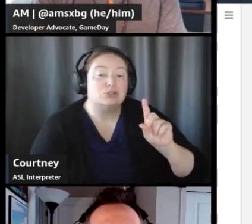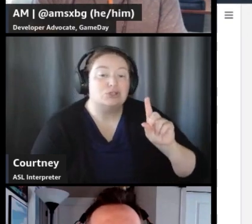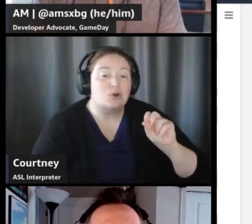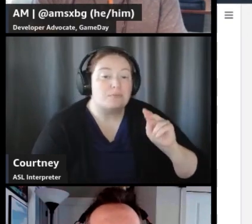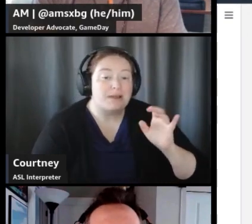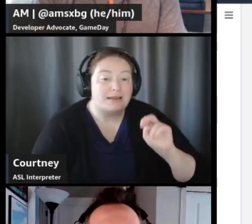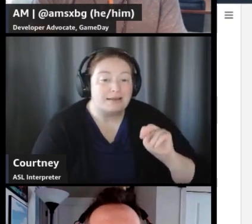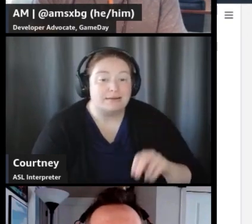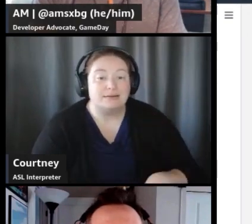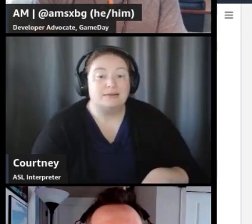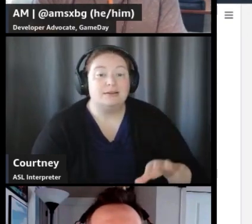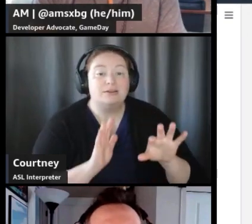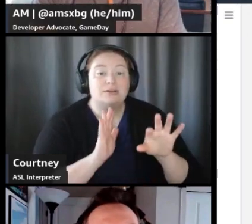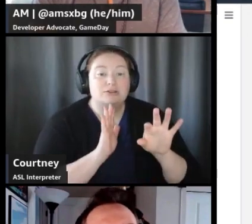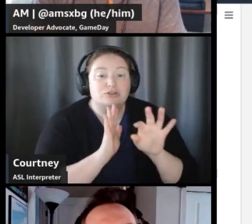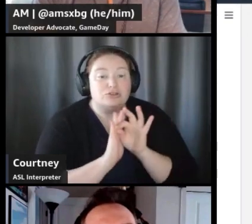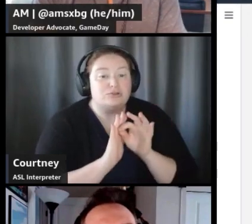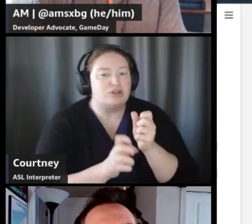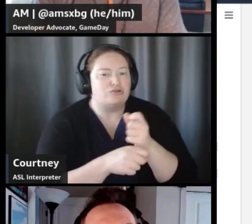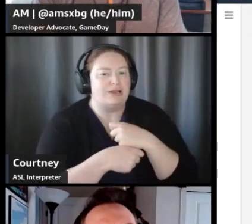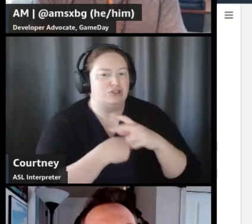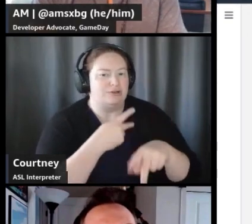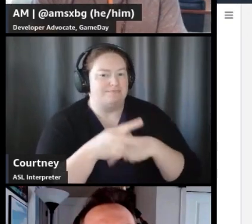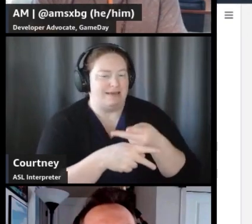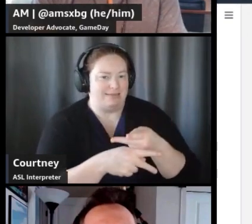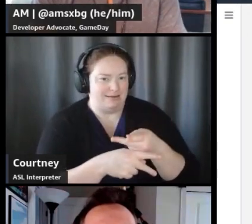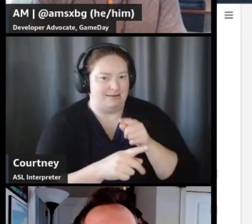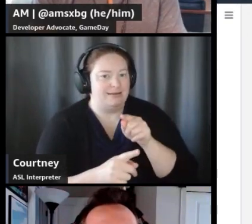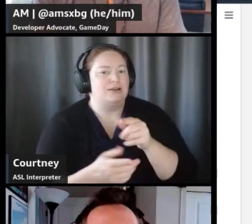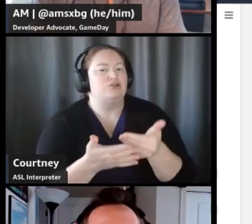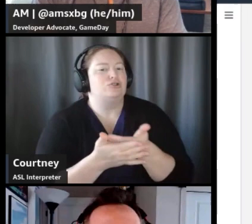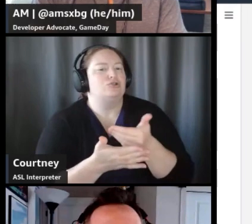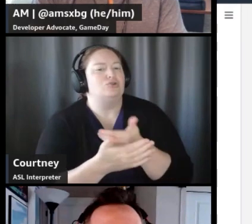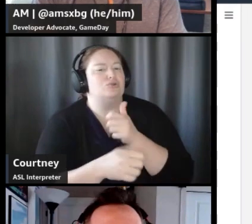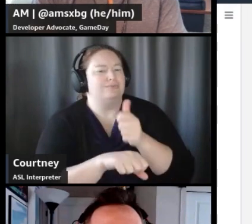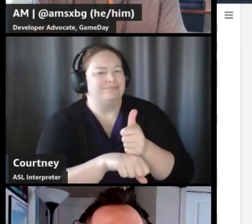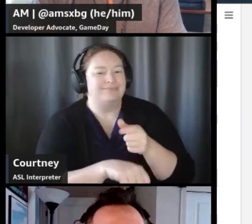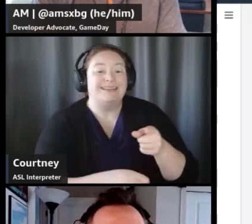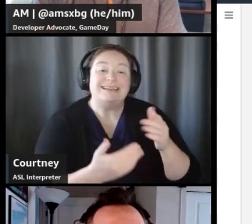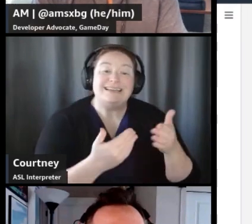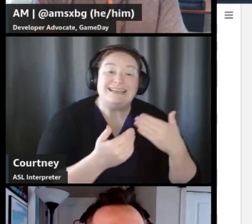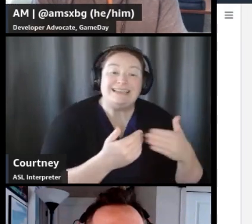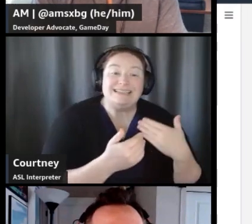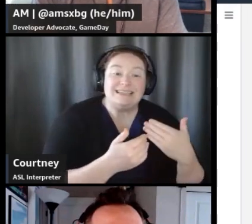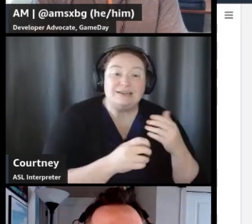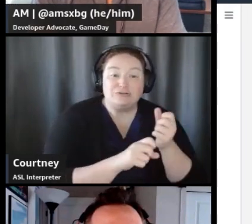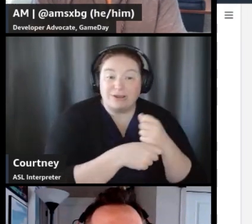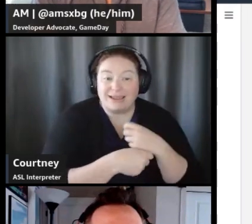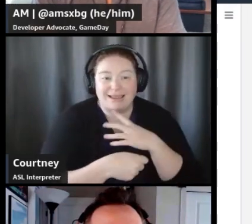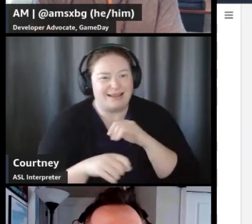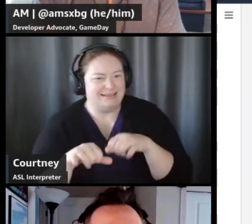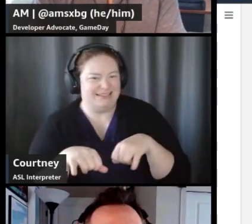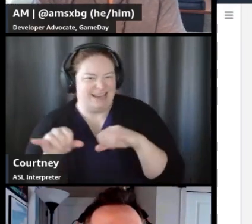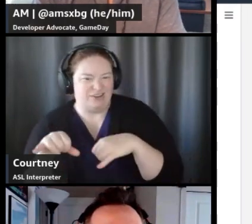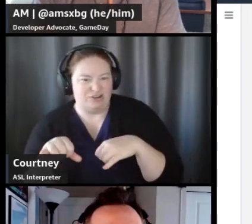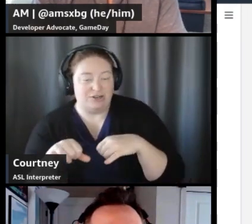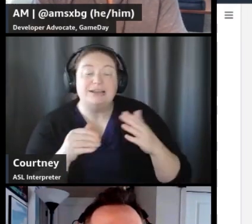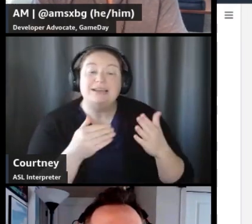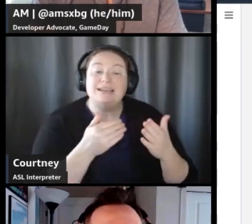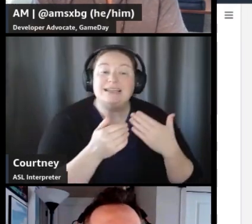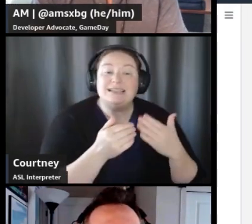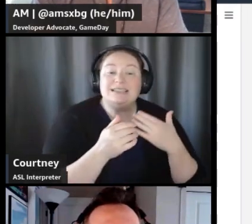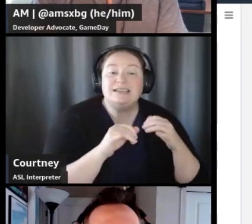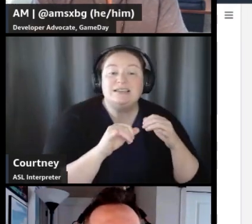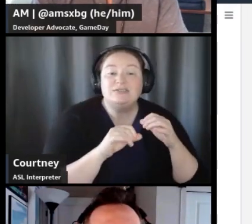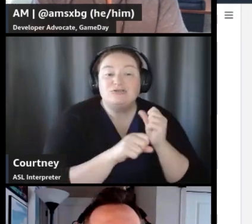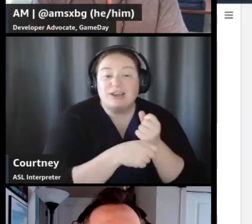and choose a creation method. So this is something that new that we have introduced, which is easy create, and then there is a standard create. Easy create is essentially a lot of defaults that we